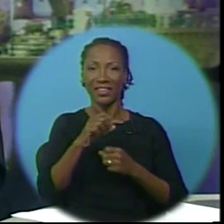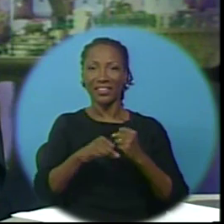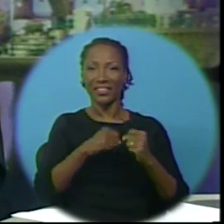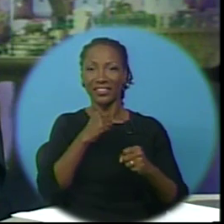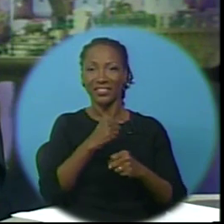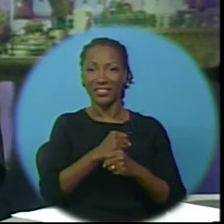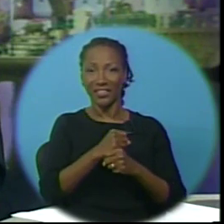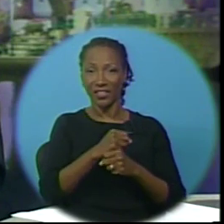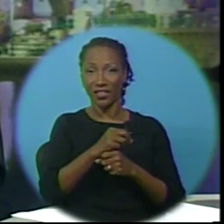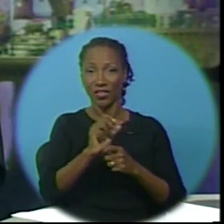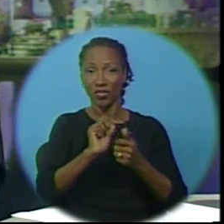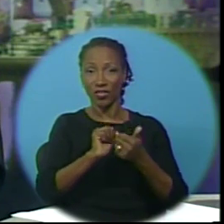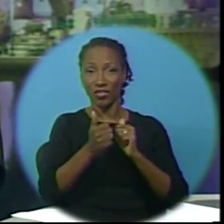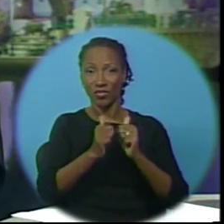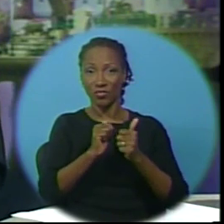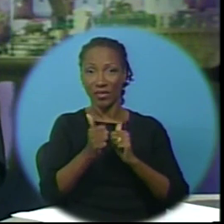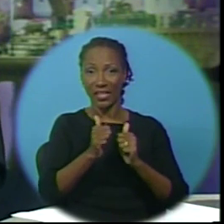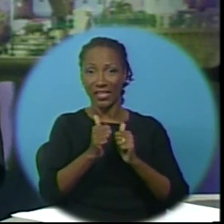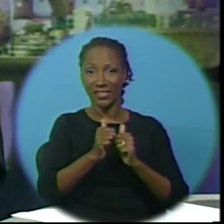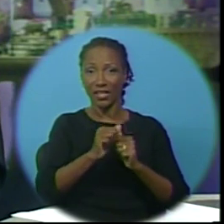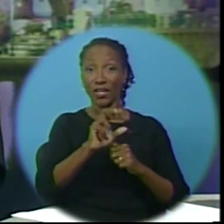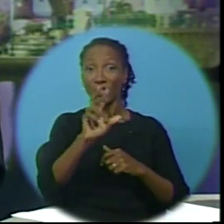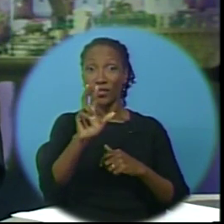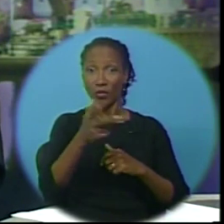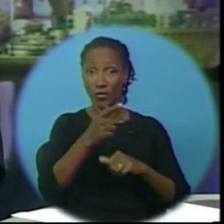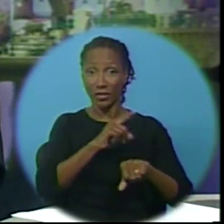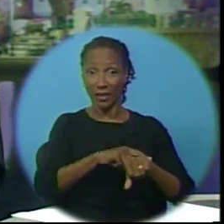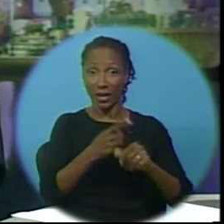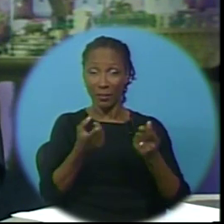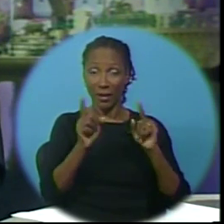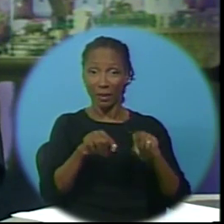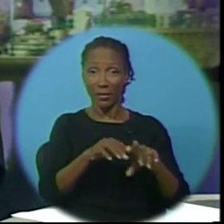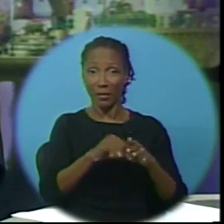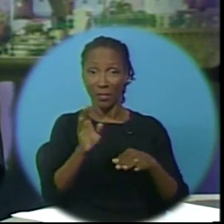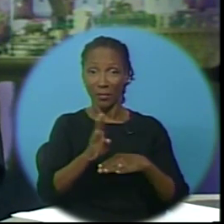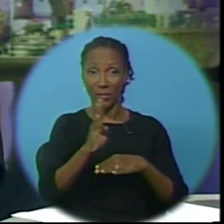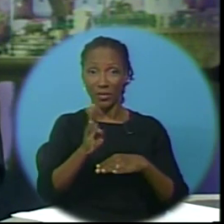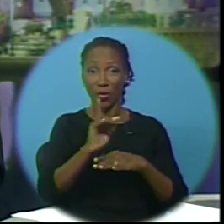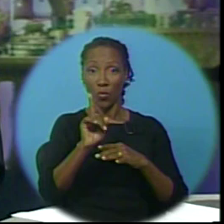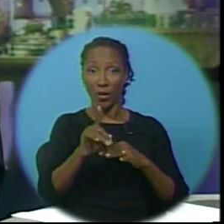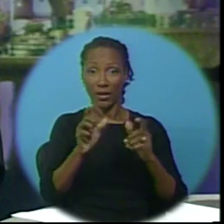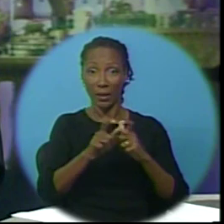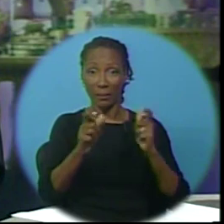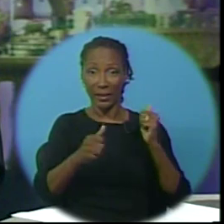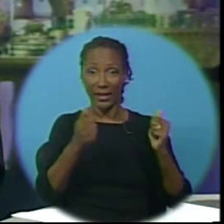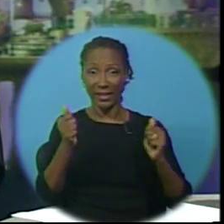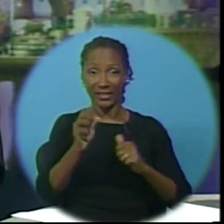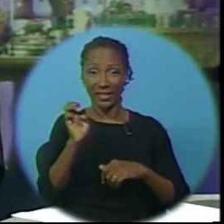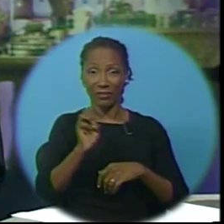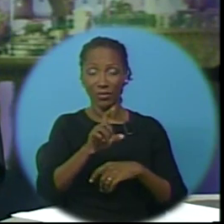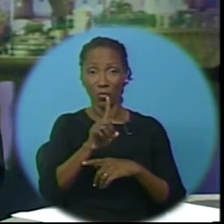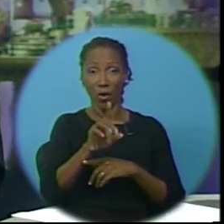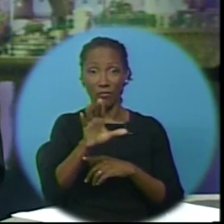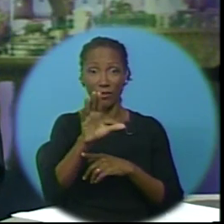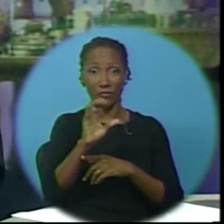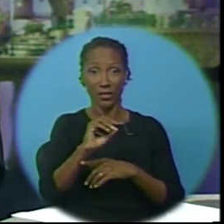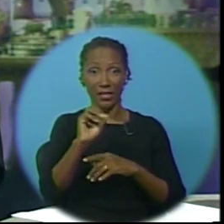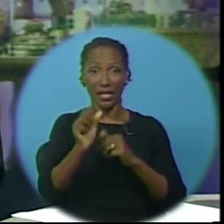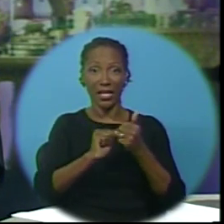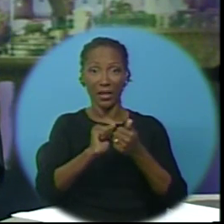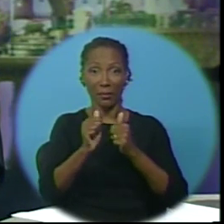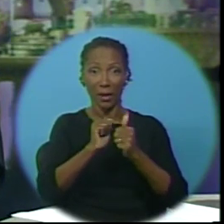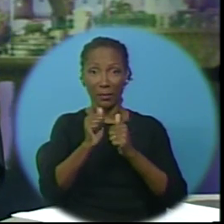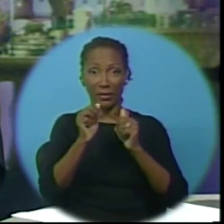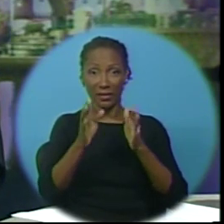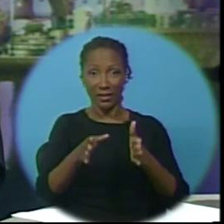Well, thanks, Marsha. And this year's race, the third to be held in Barbados, was one of the biggest ever, with 150